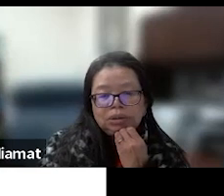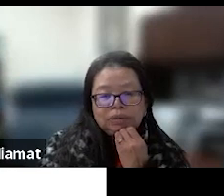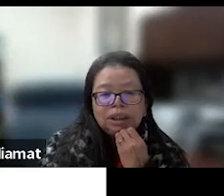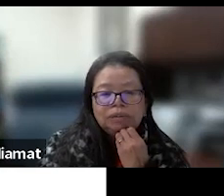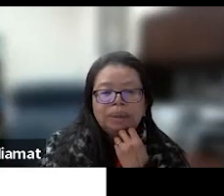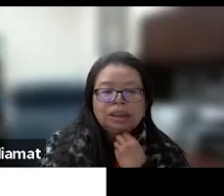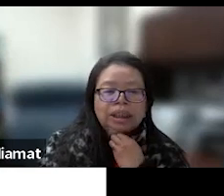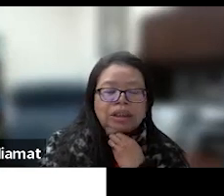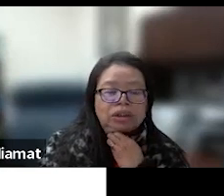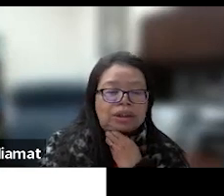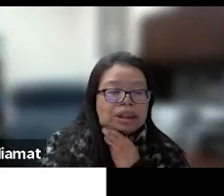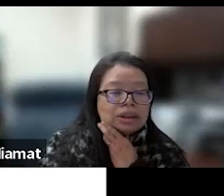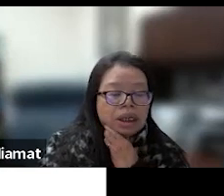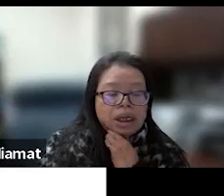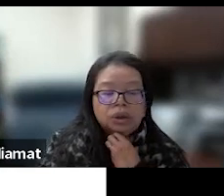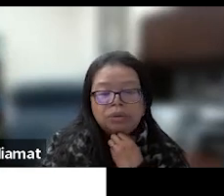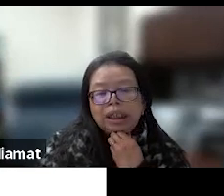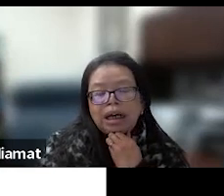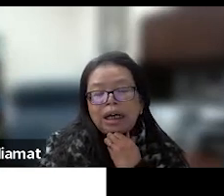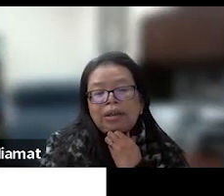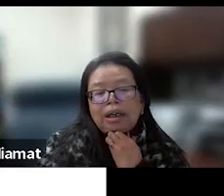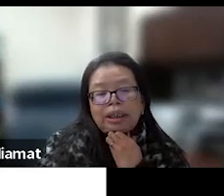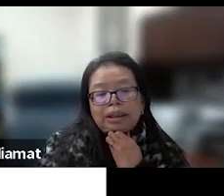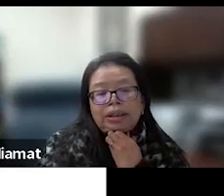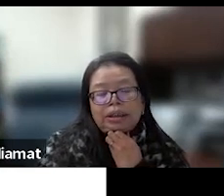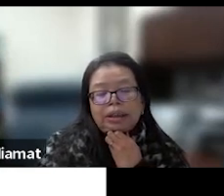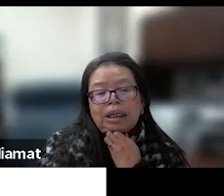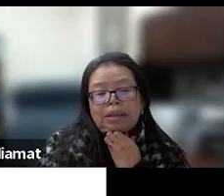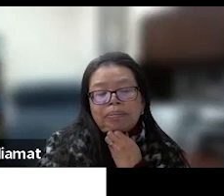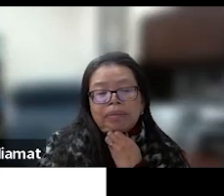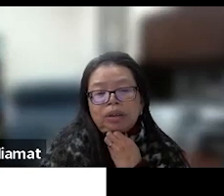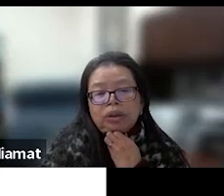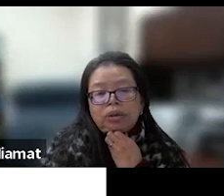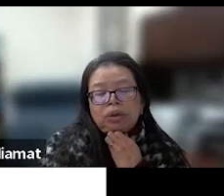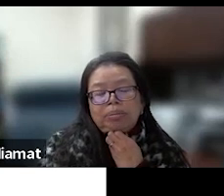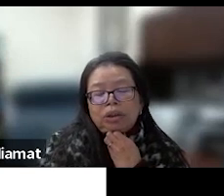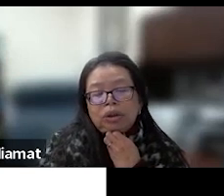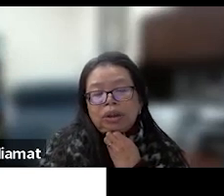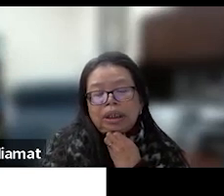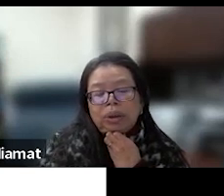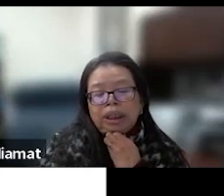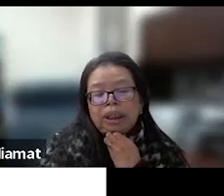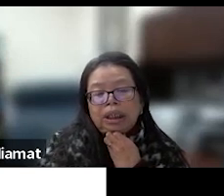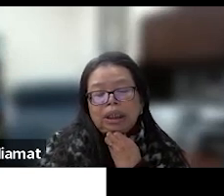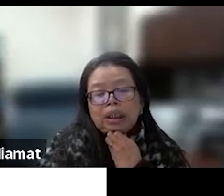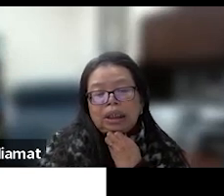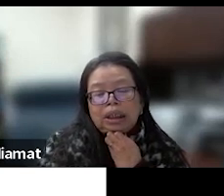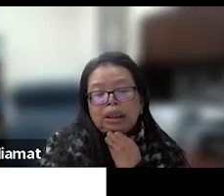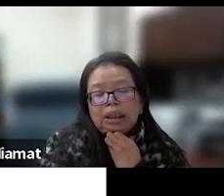or governmental agencies to really hire artists to make sure that